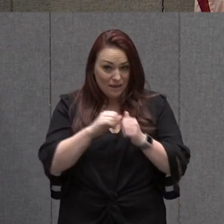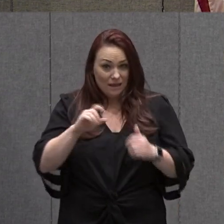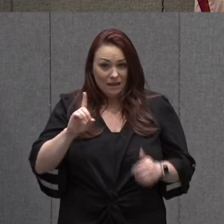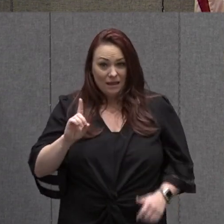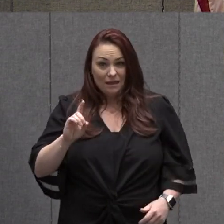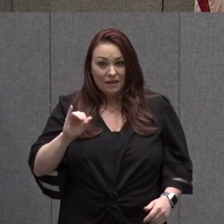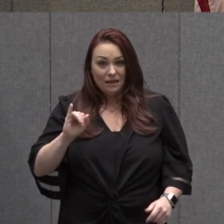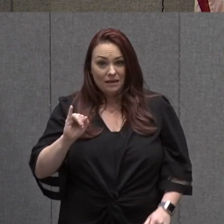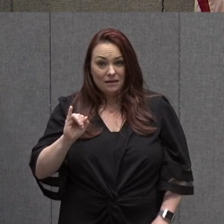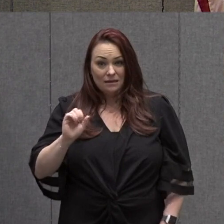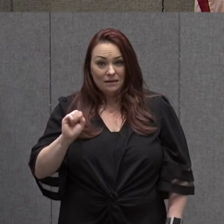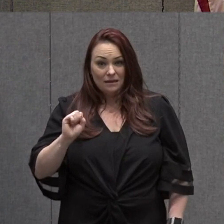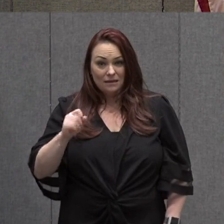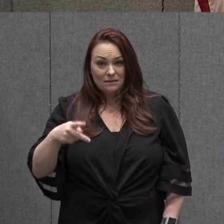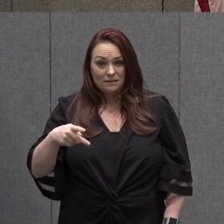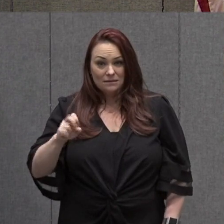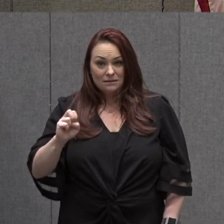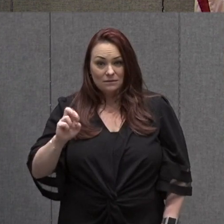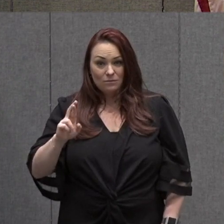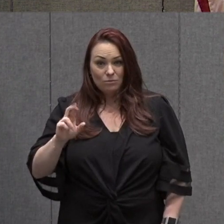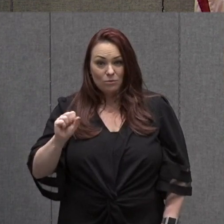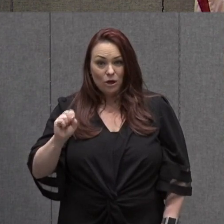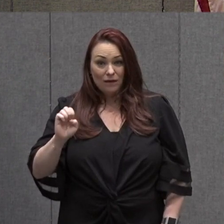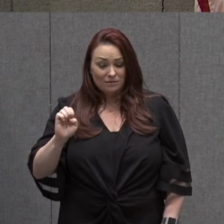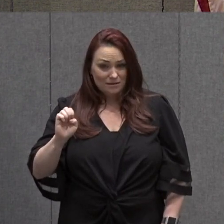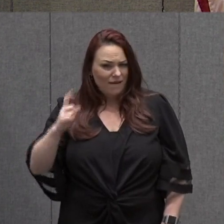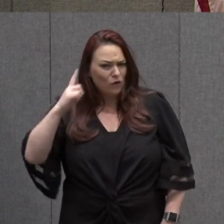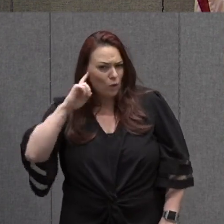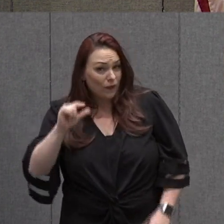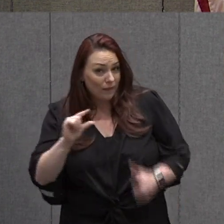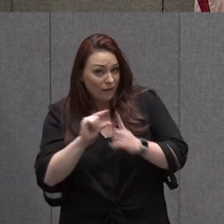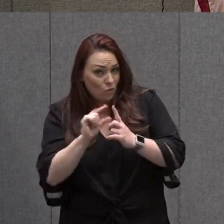Disperse. Have you heard this word before?